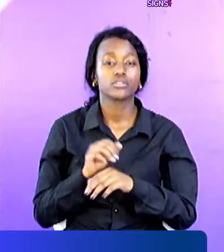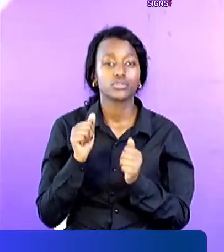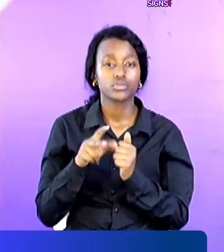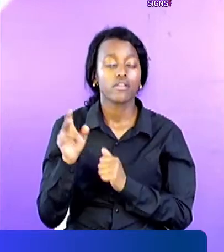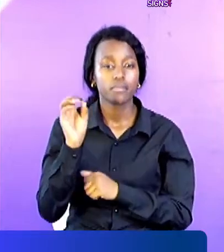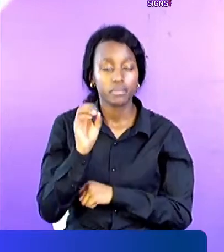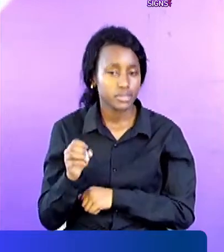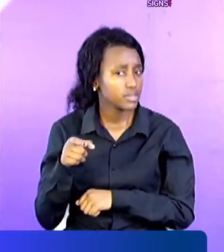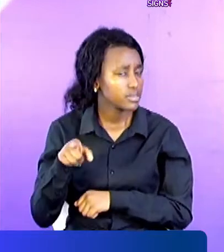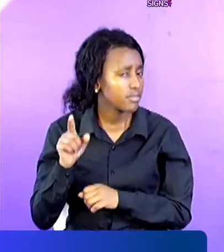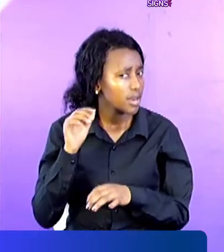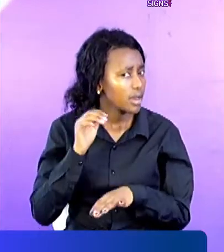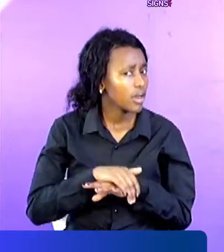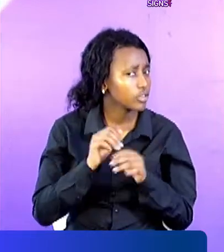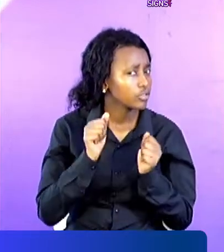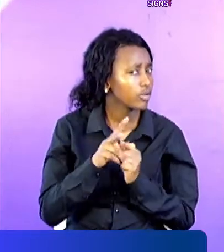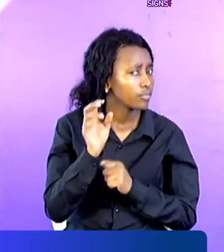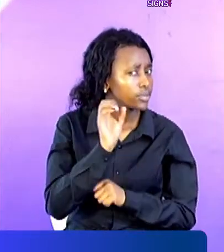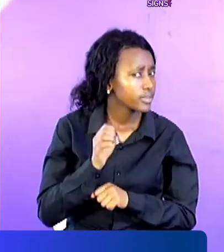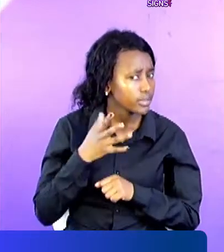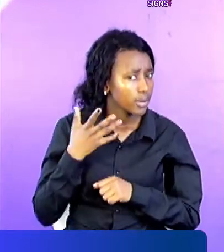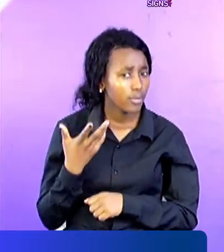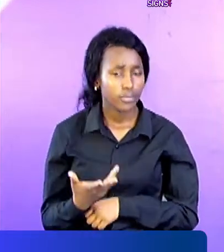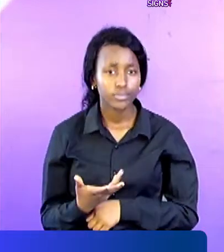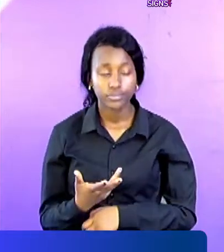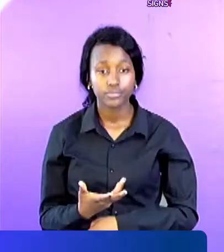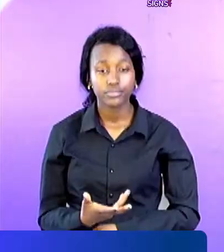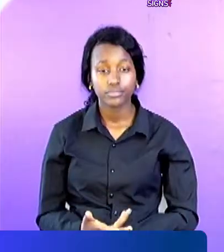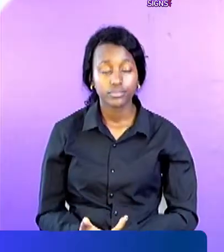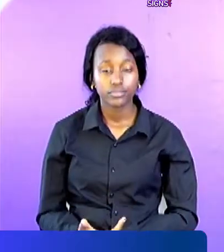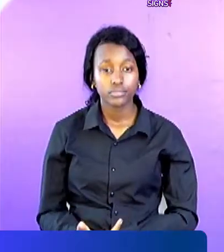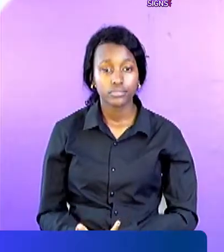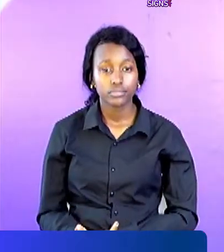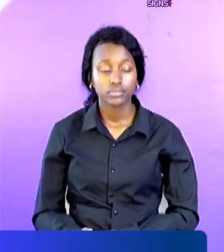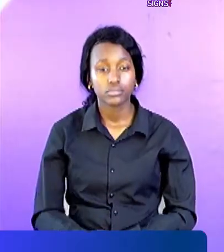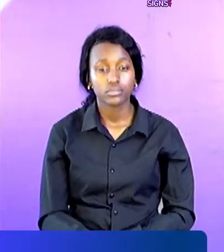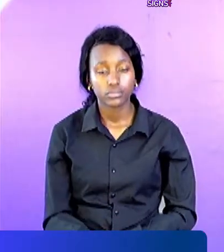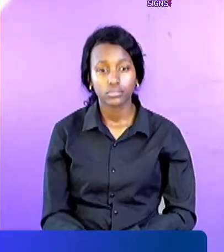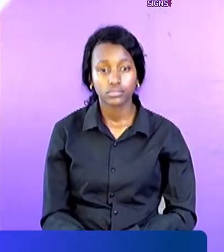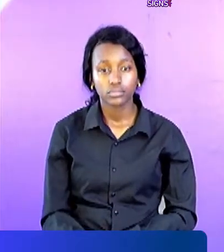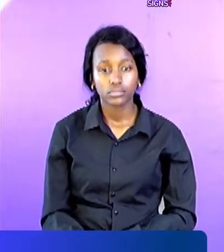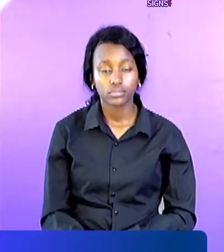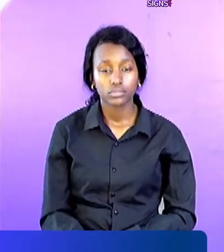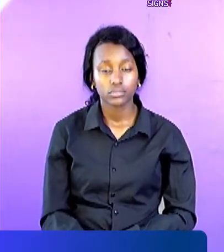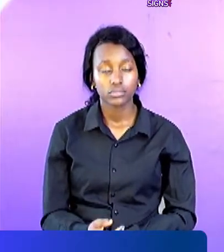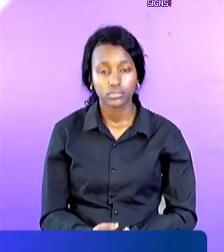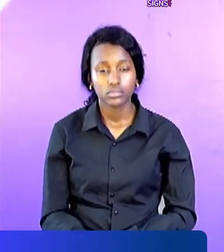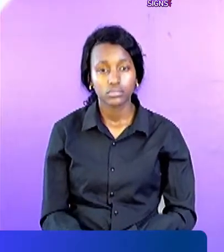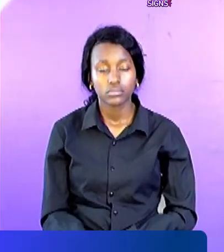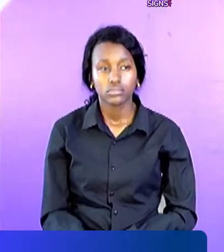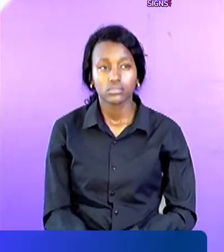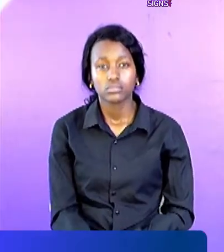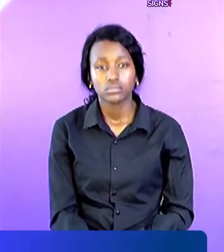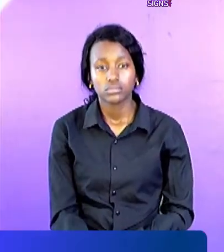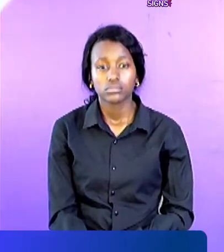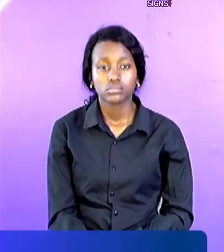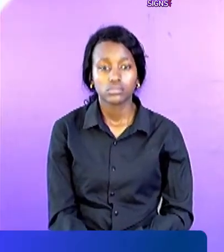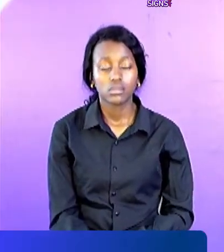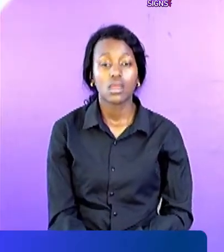do you ensure that he gets a return of 12%? You will tell the guy, instead of 100,000, when he pay